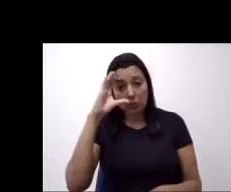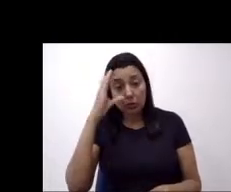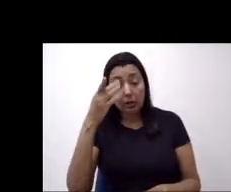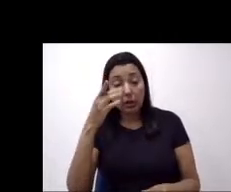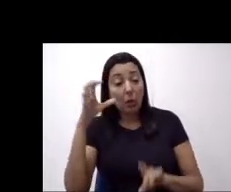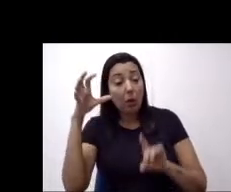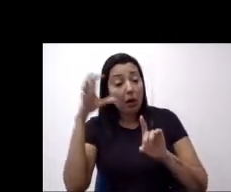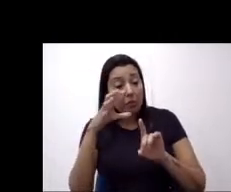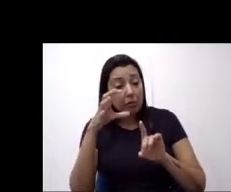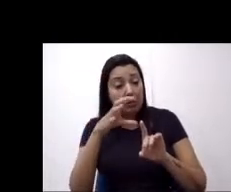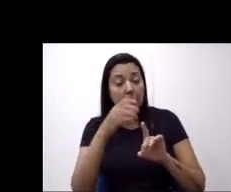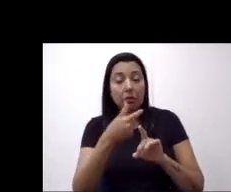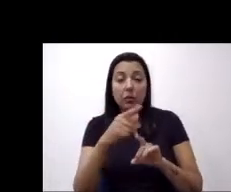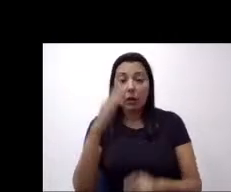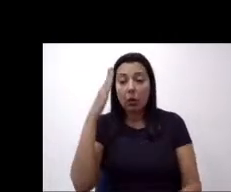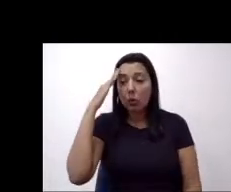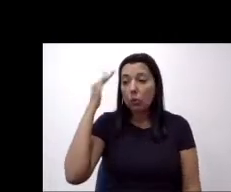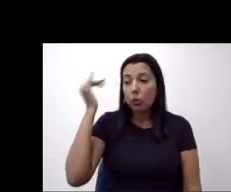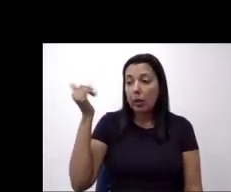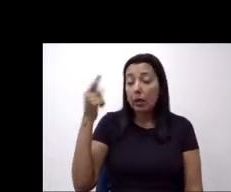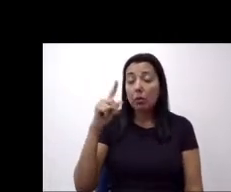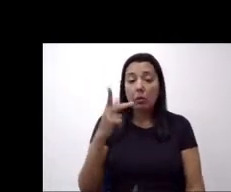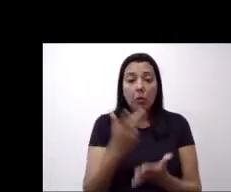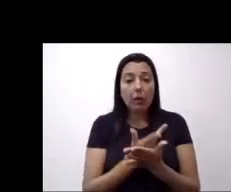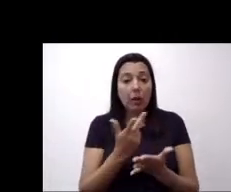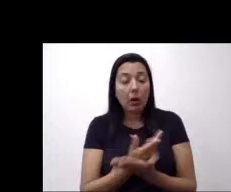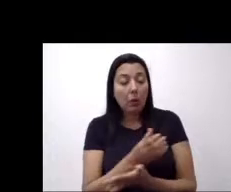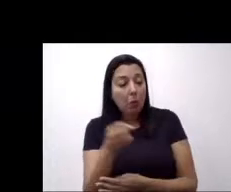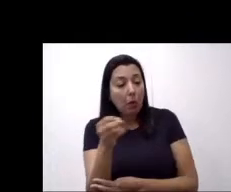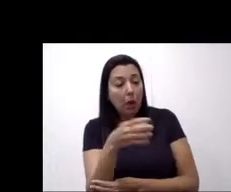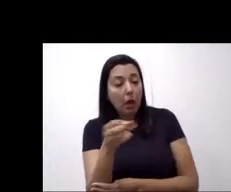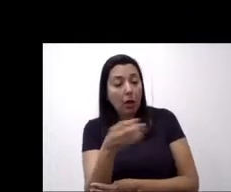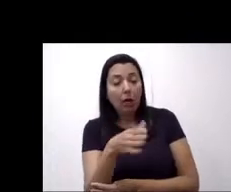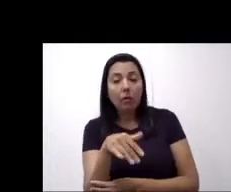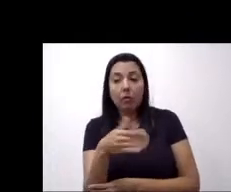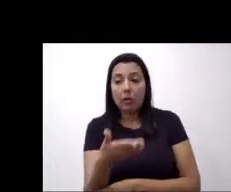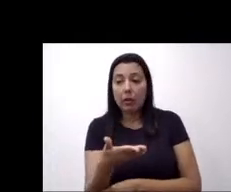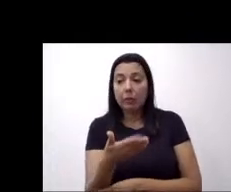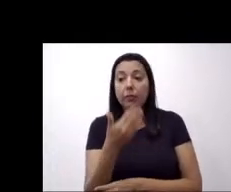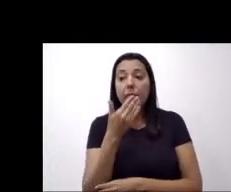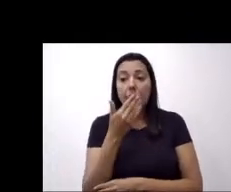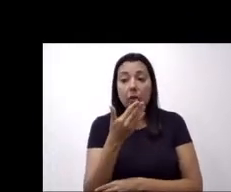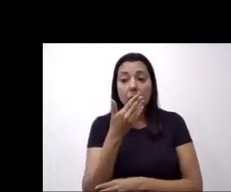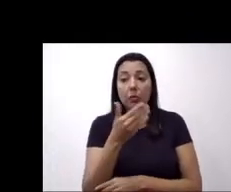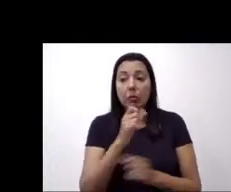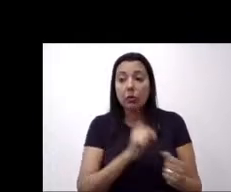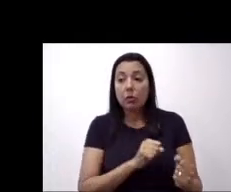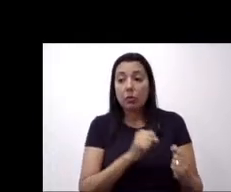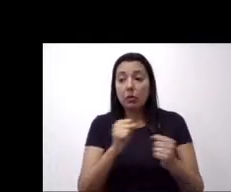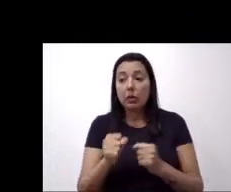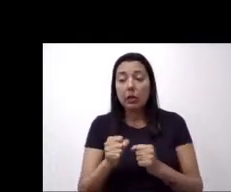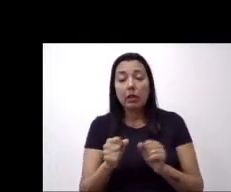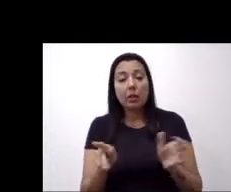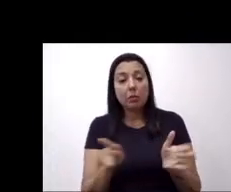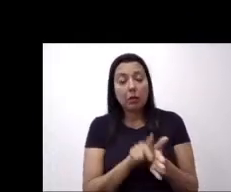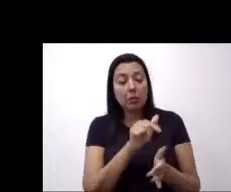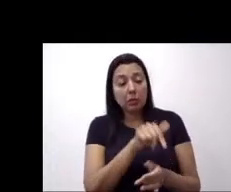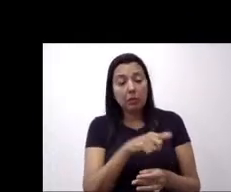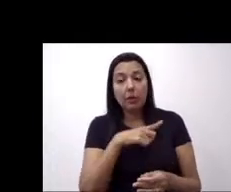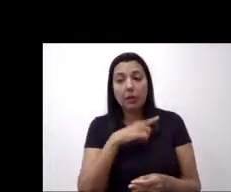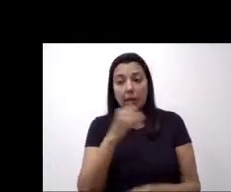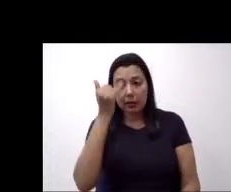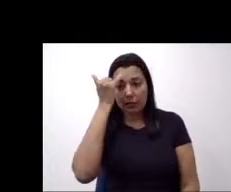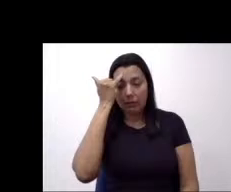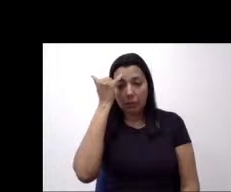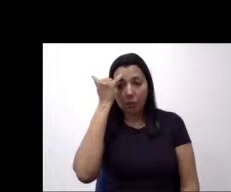failure, a new kind of ownership and power through the policy process. And this is what is interesting